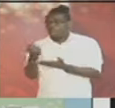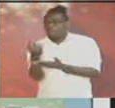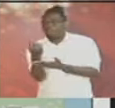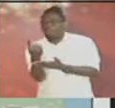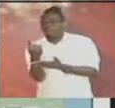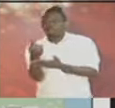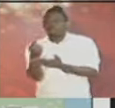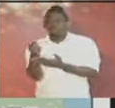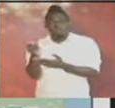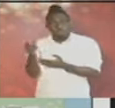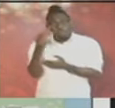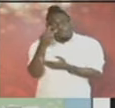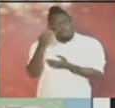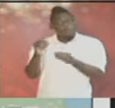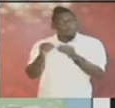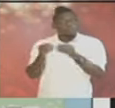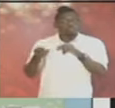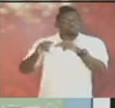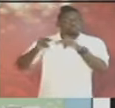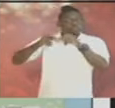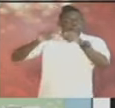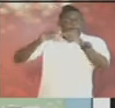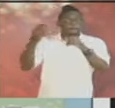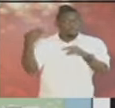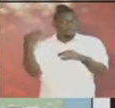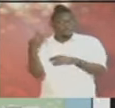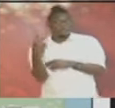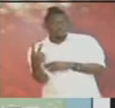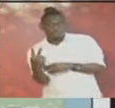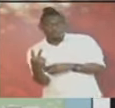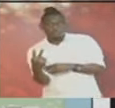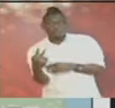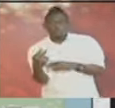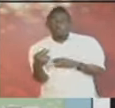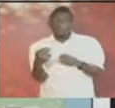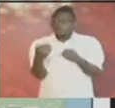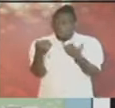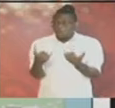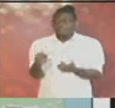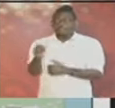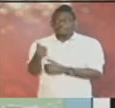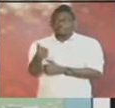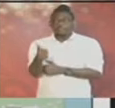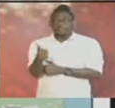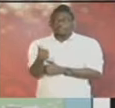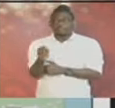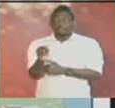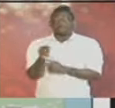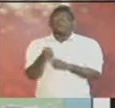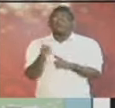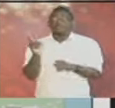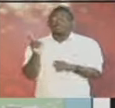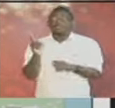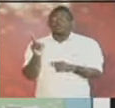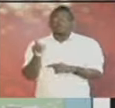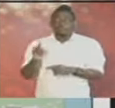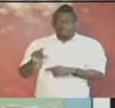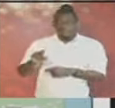clusters, we went up to 10 clusters, of which 6 of these are from the central area, as you can see on the